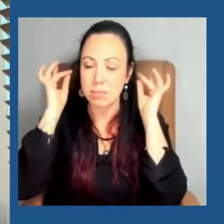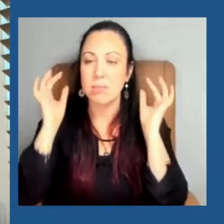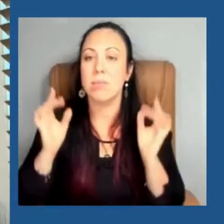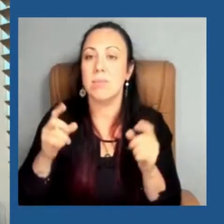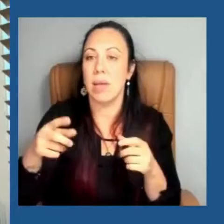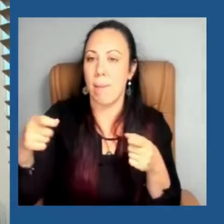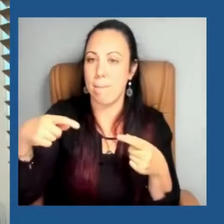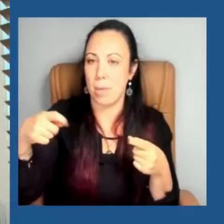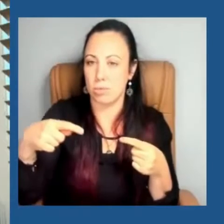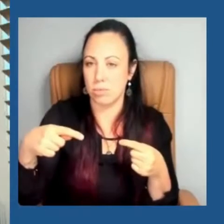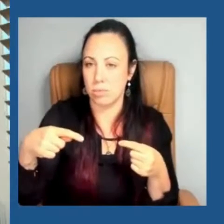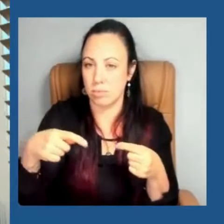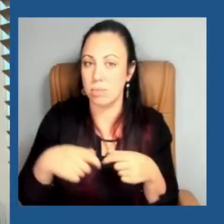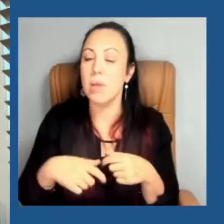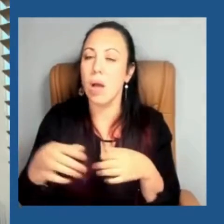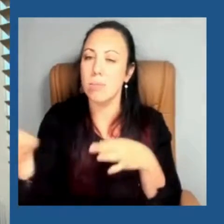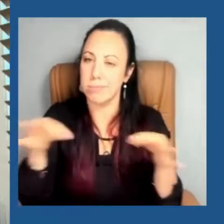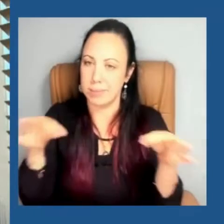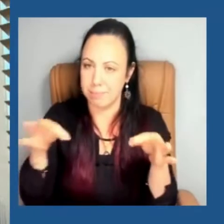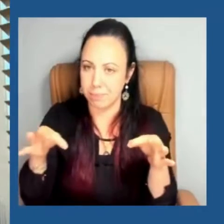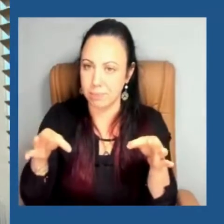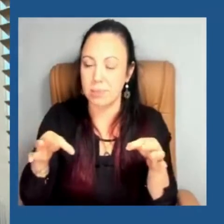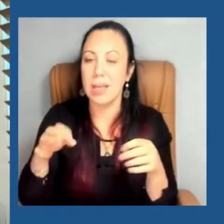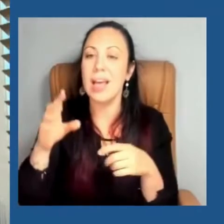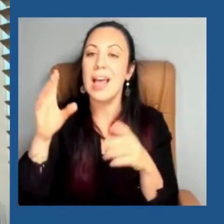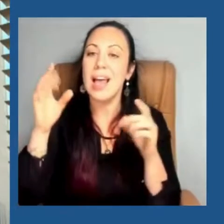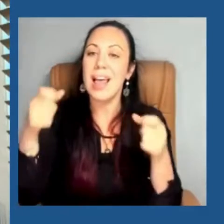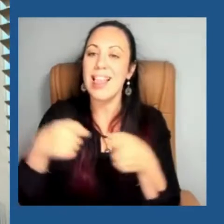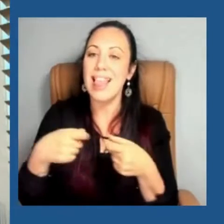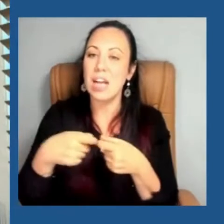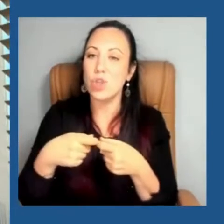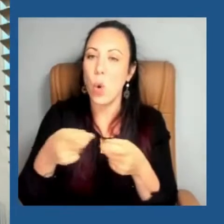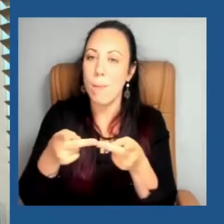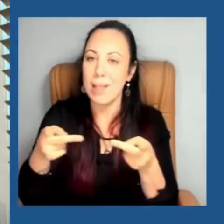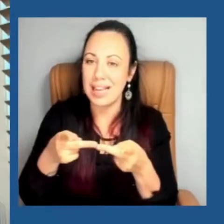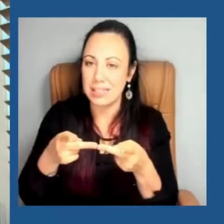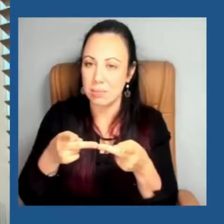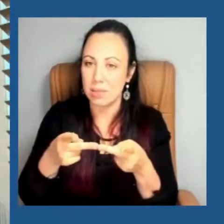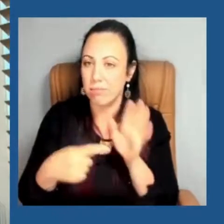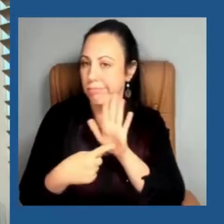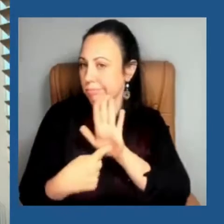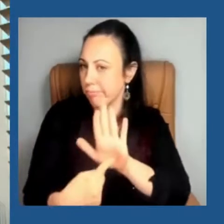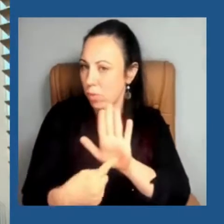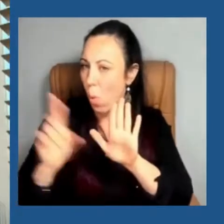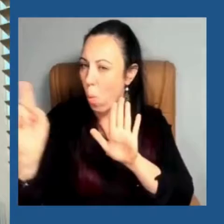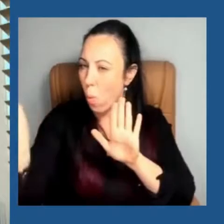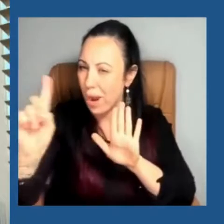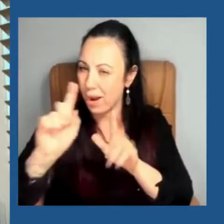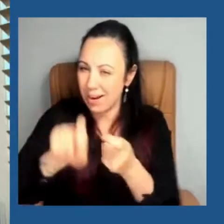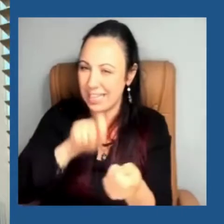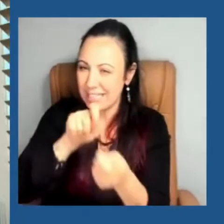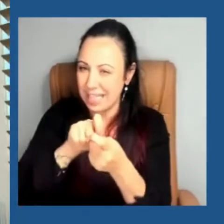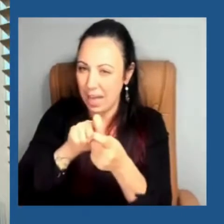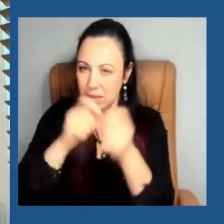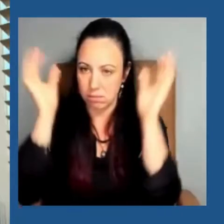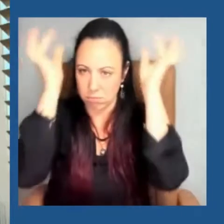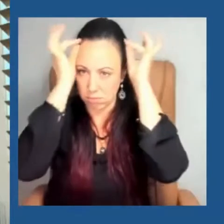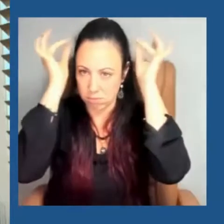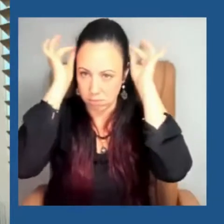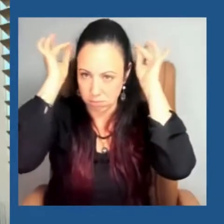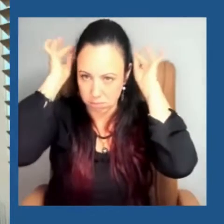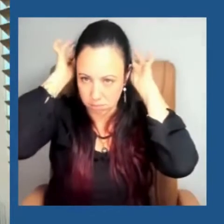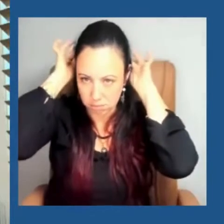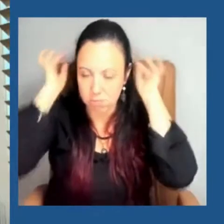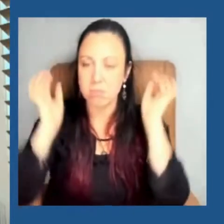each of these. Electrode placement describes where on the head the ECT electrodes are placed. The placement of the electrodes